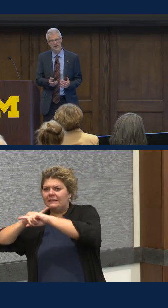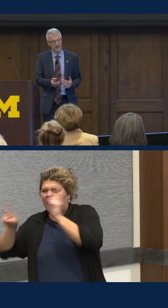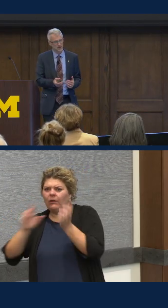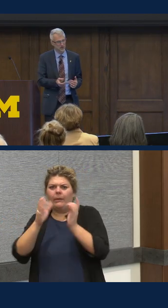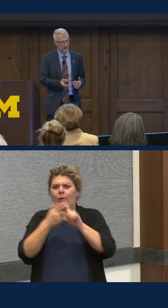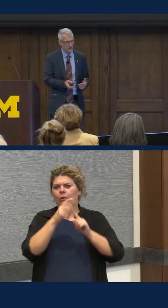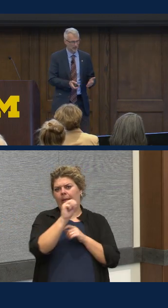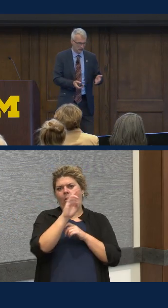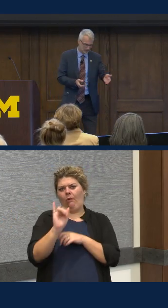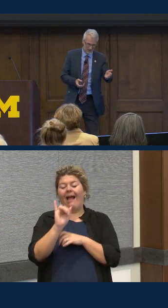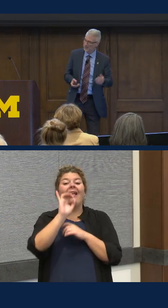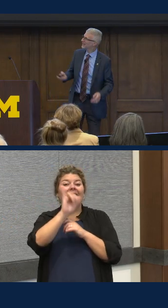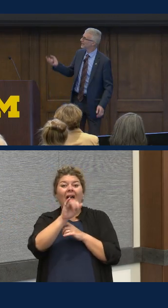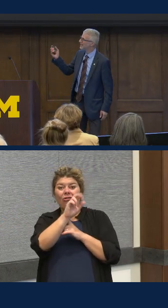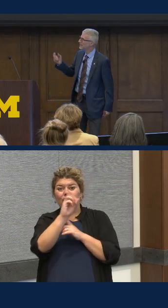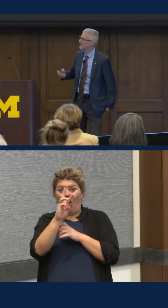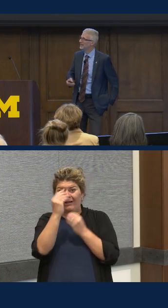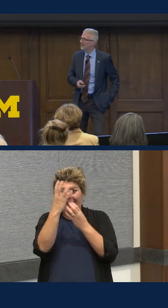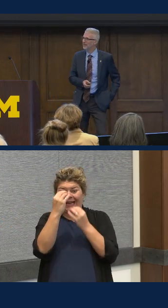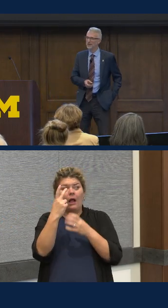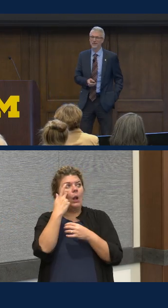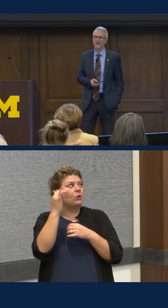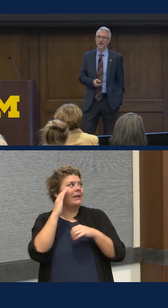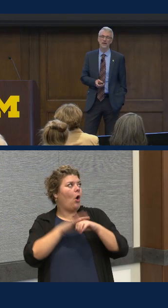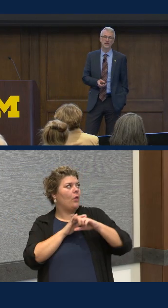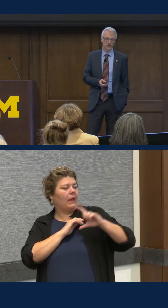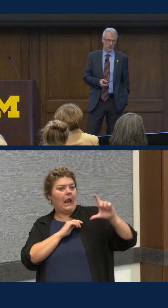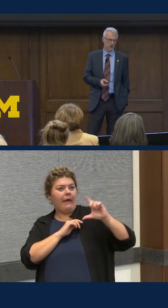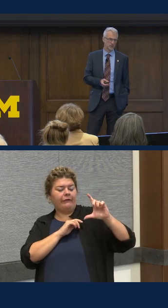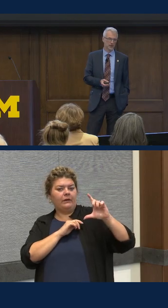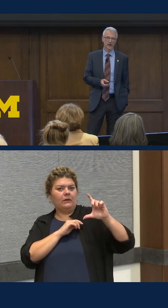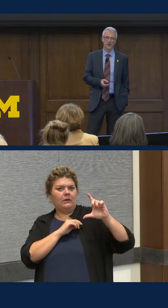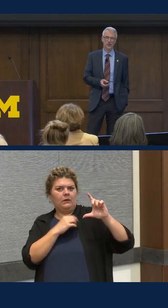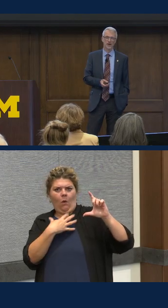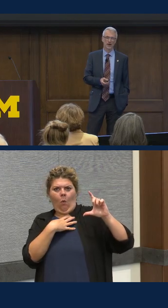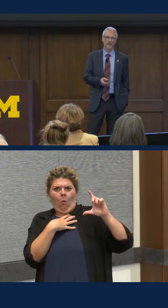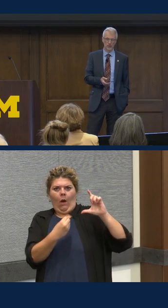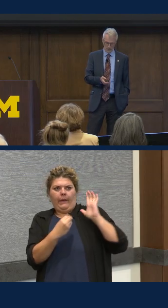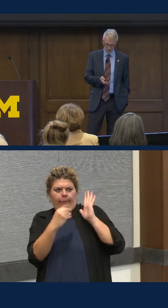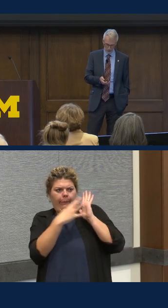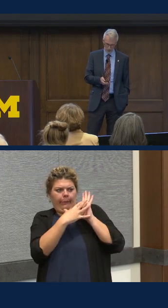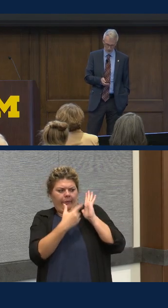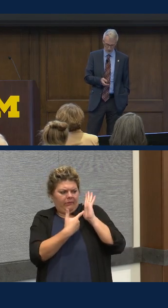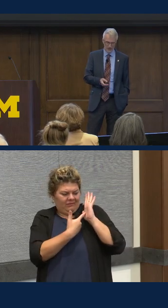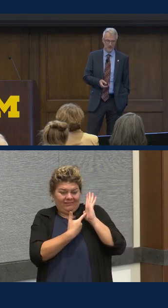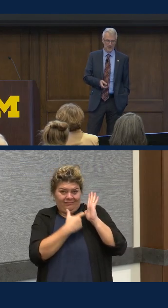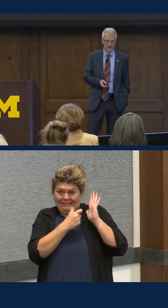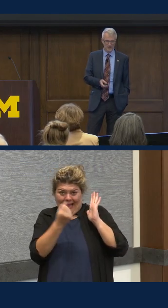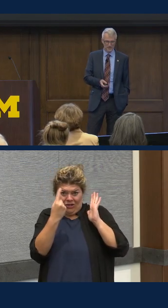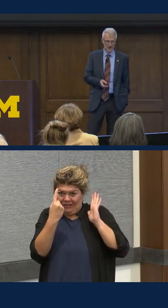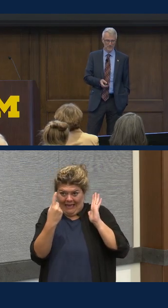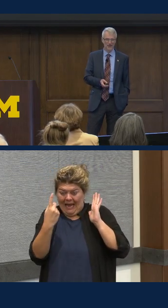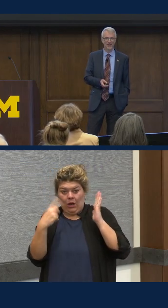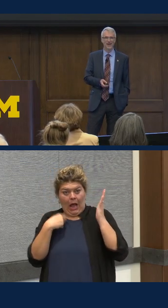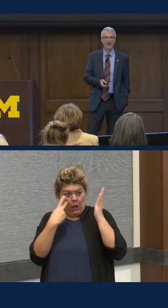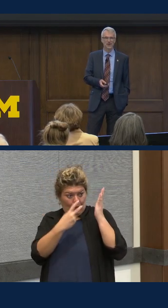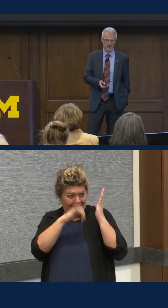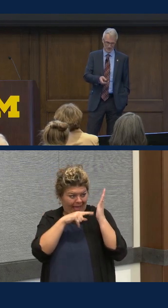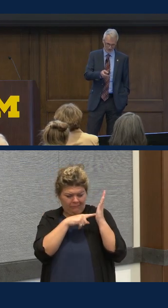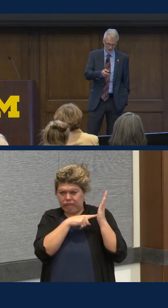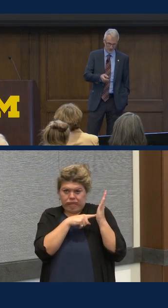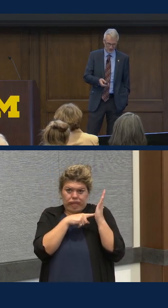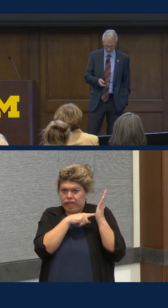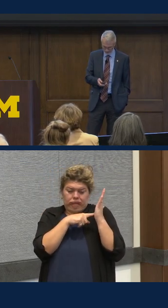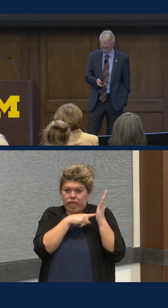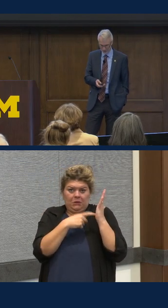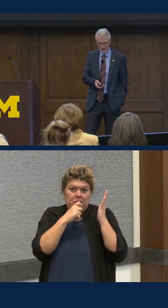out of those systems looks something like the image on the left here that's uninterpretable by a human. It has to be put through very complicated